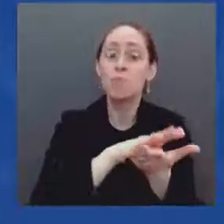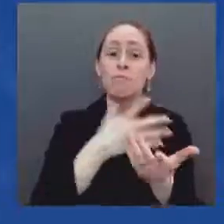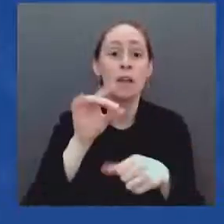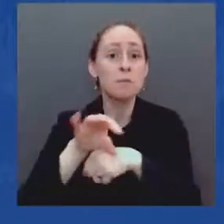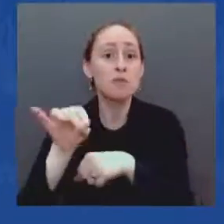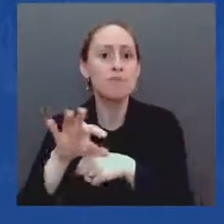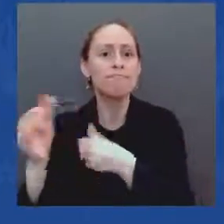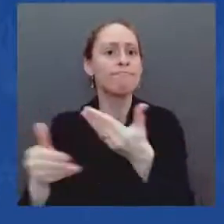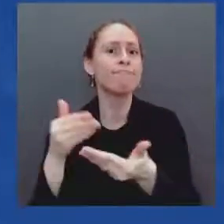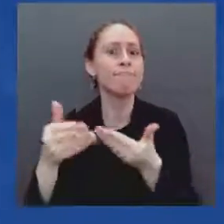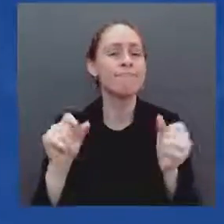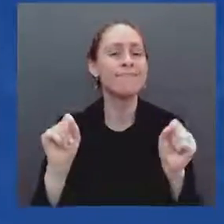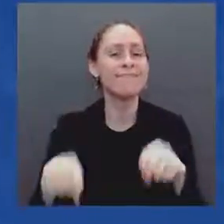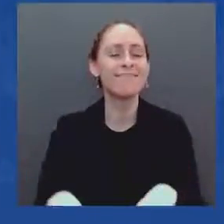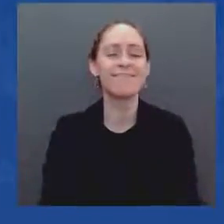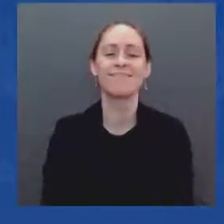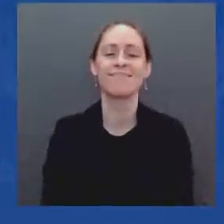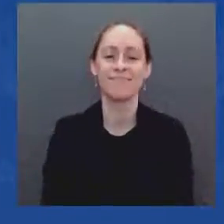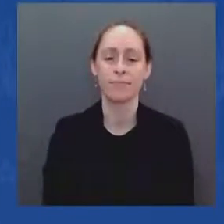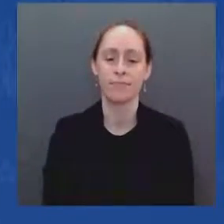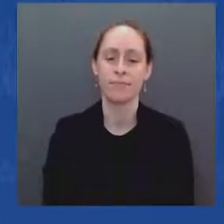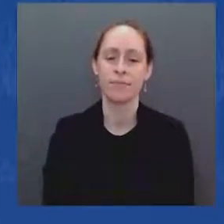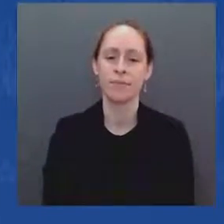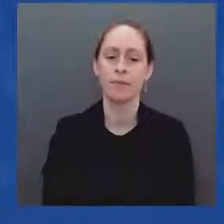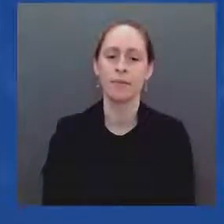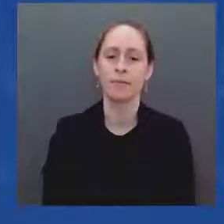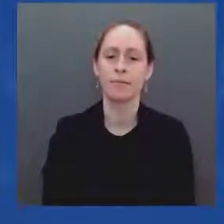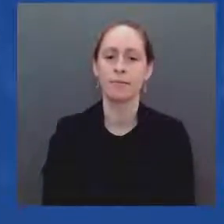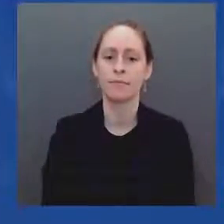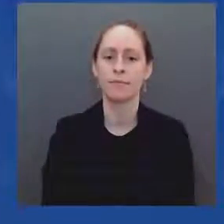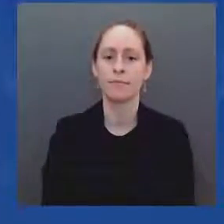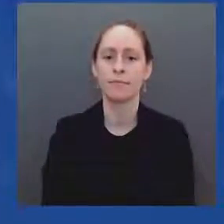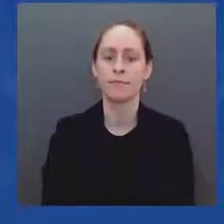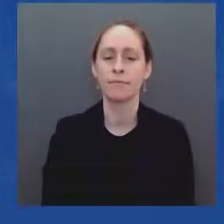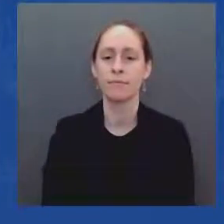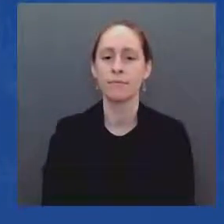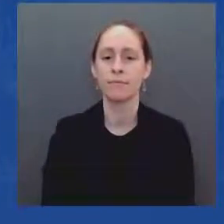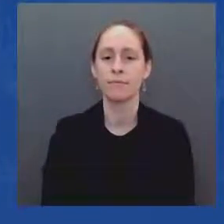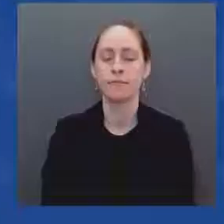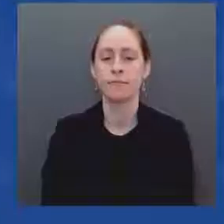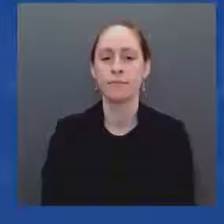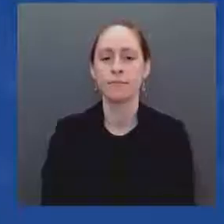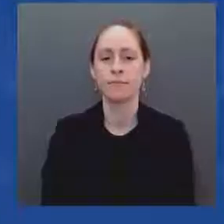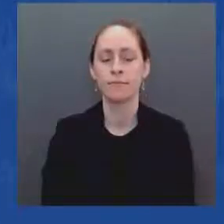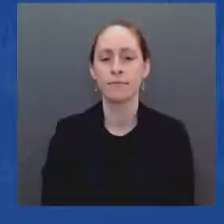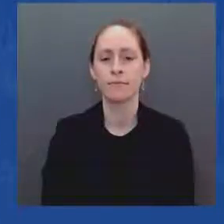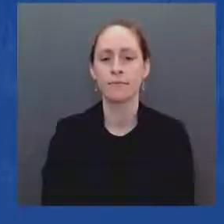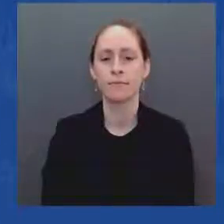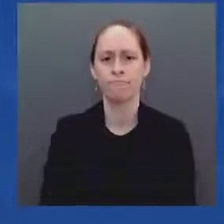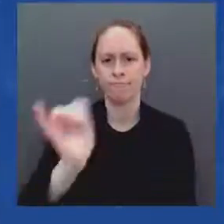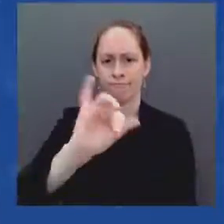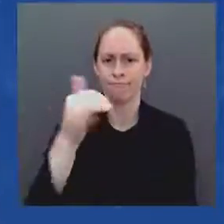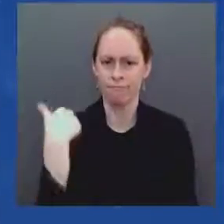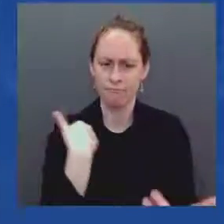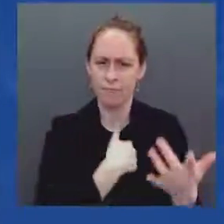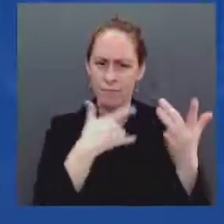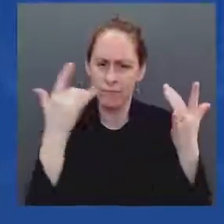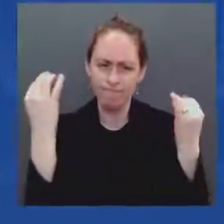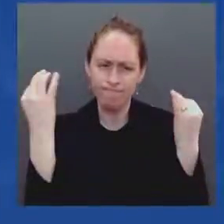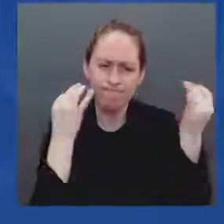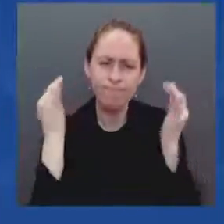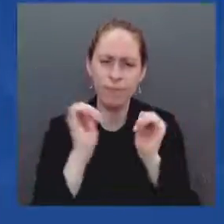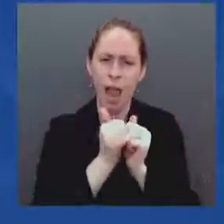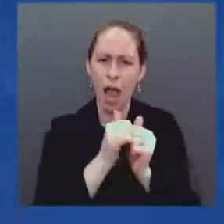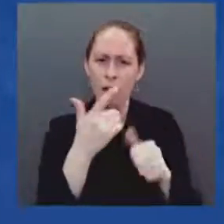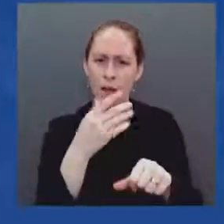get a head start on rebuilding our nation's infrastructure. As you said, Gov, you know how to build roads and bridges. Well, we got a hell of a